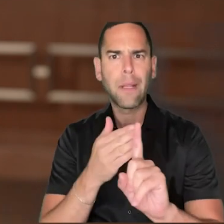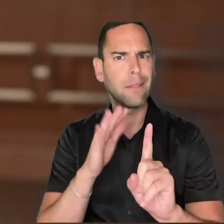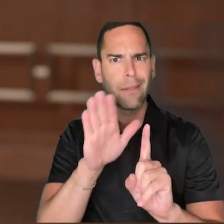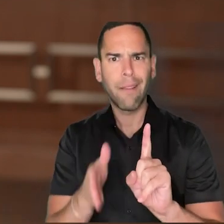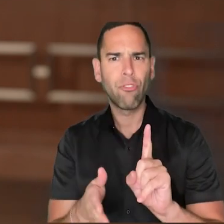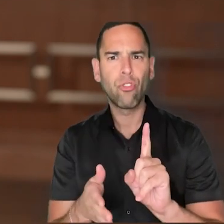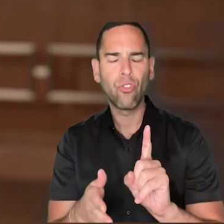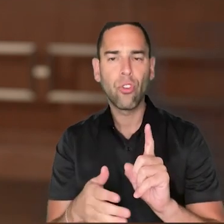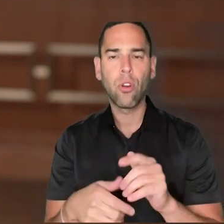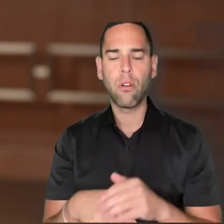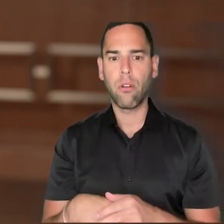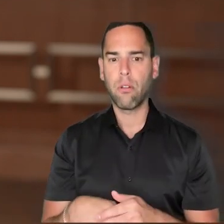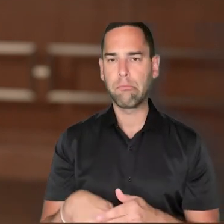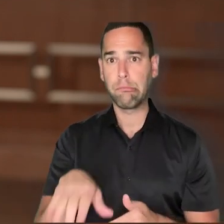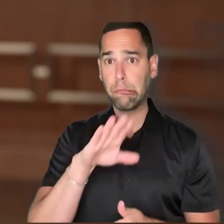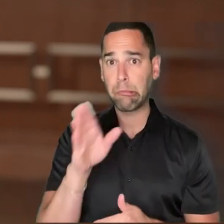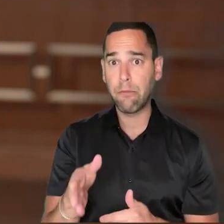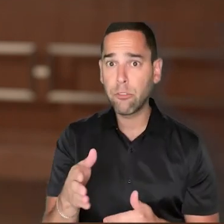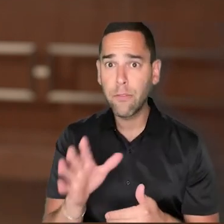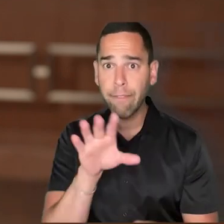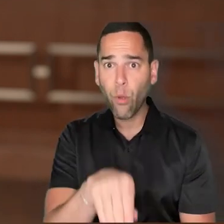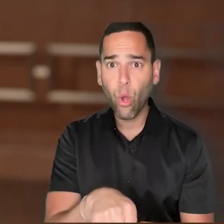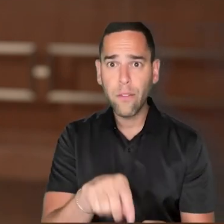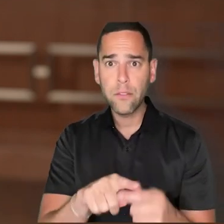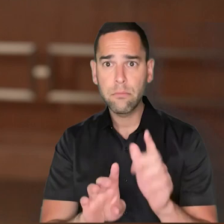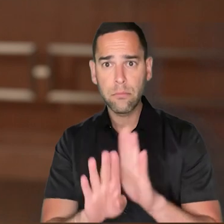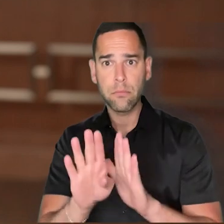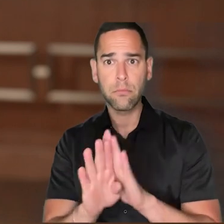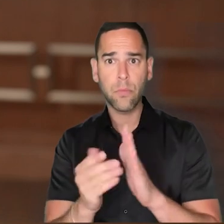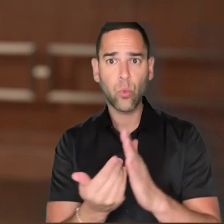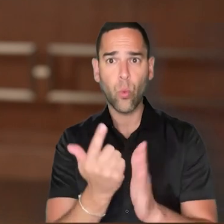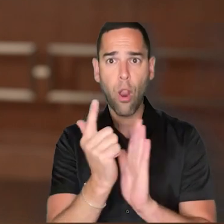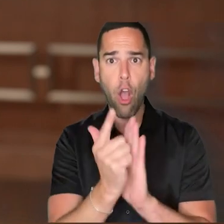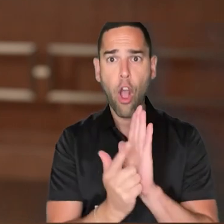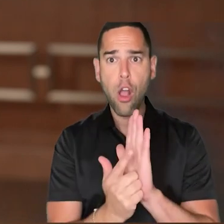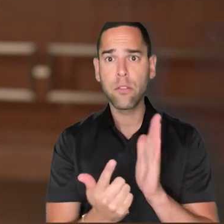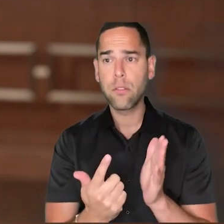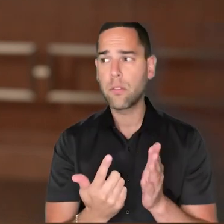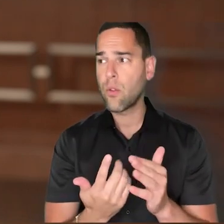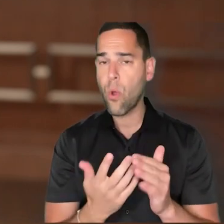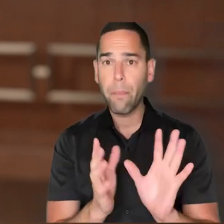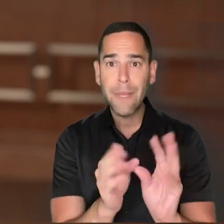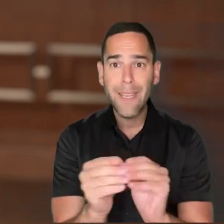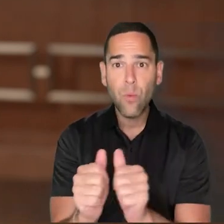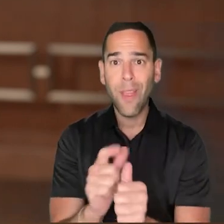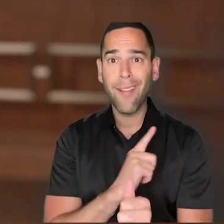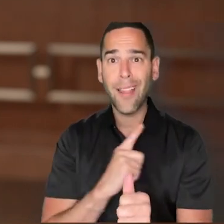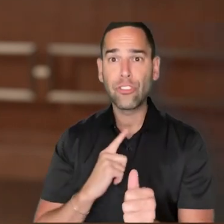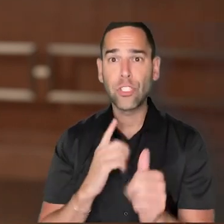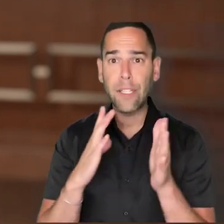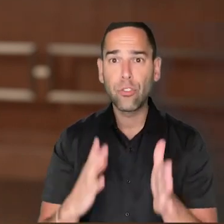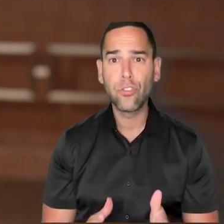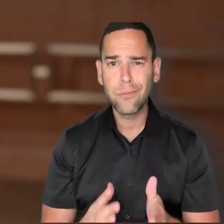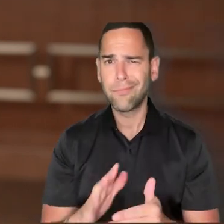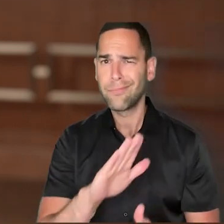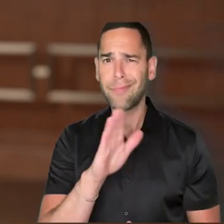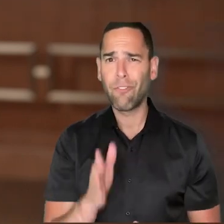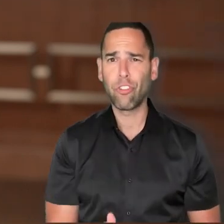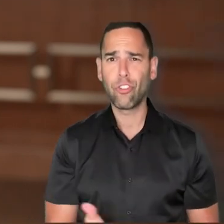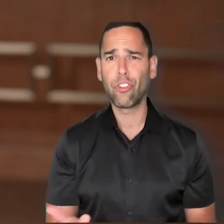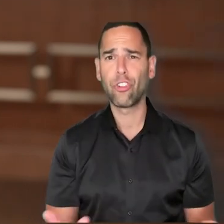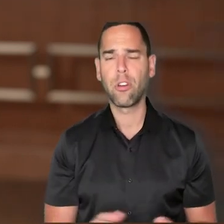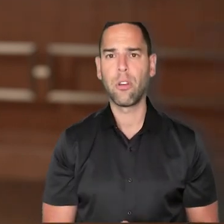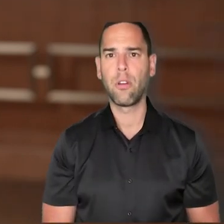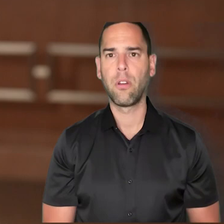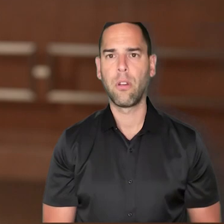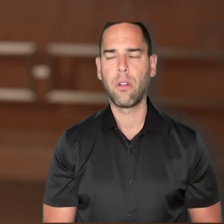had never been involved in development of legislation, in meeting with legislators or doing anything like that.